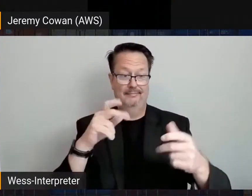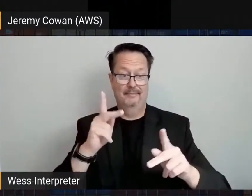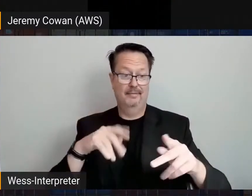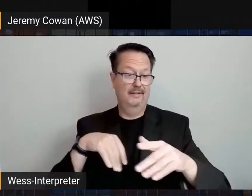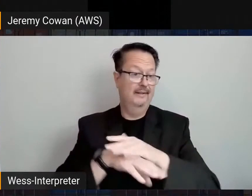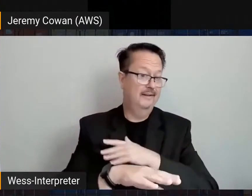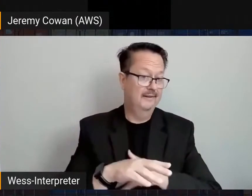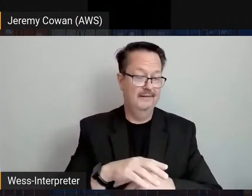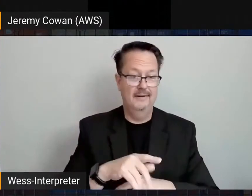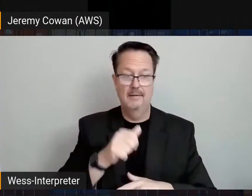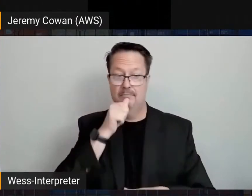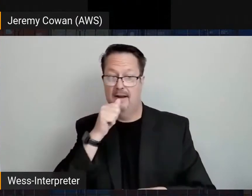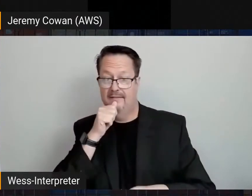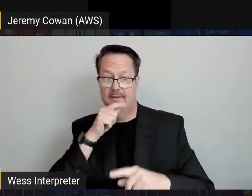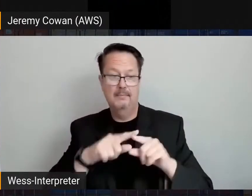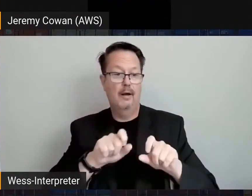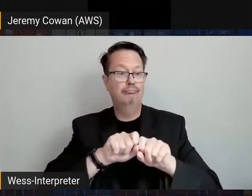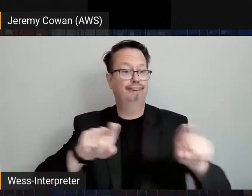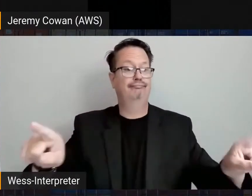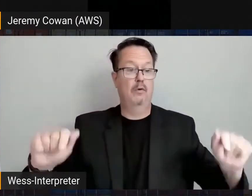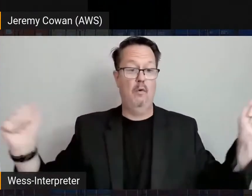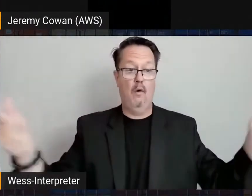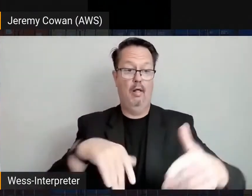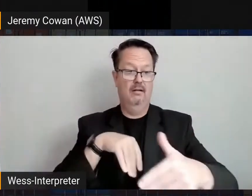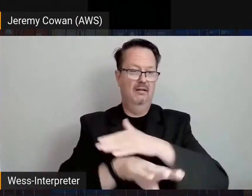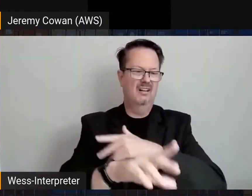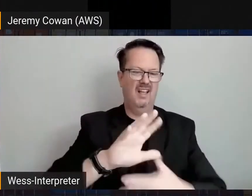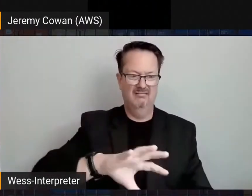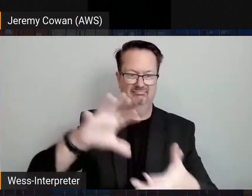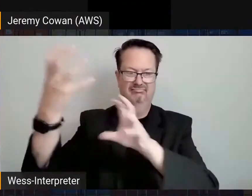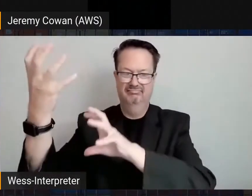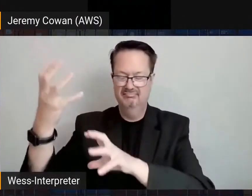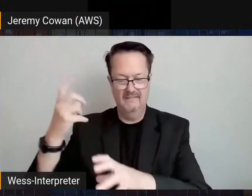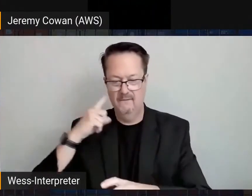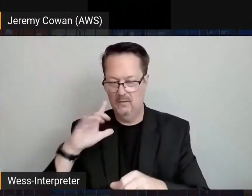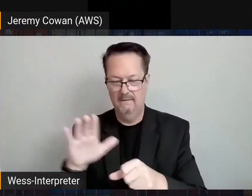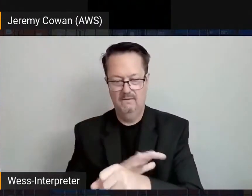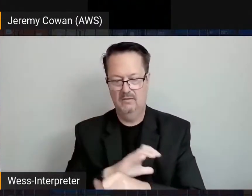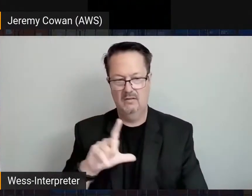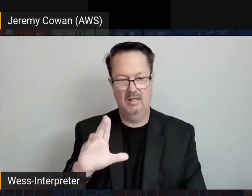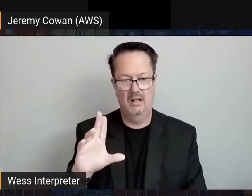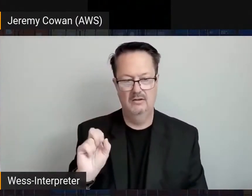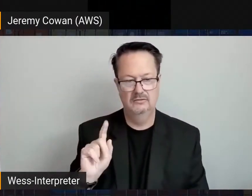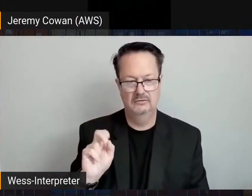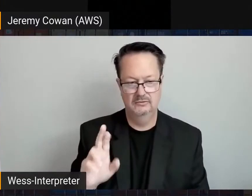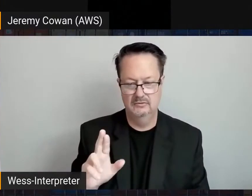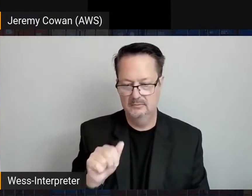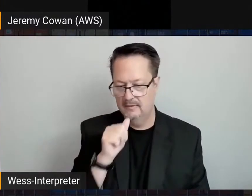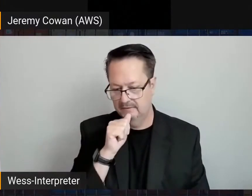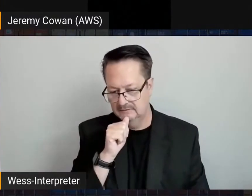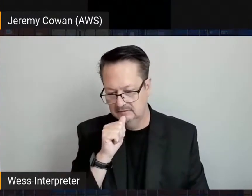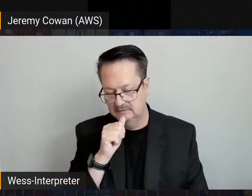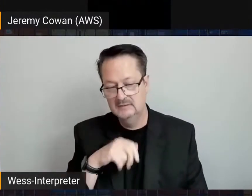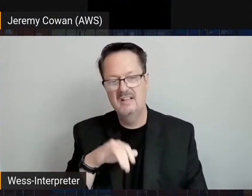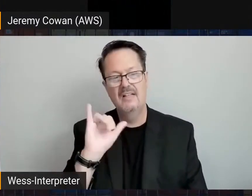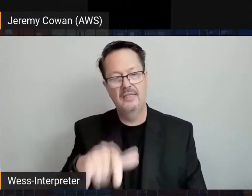privileged access to calls within Kube API, can be disruptive to an entire cluster. So that's the very